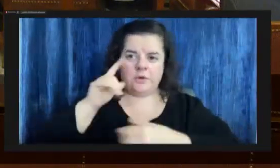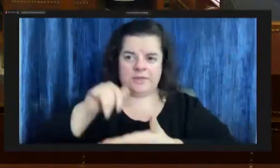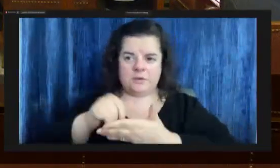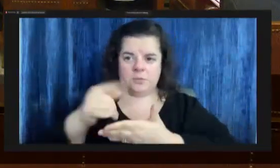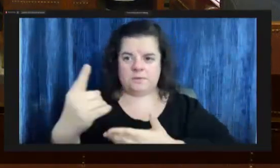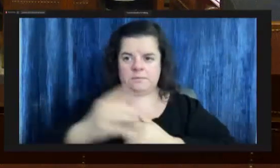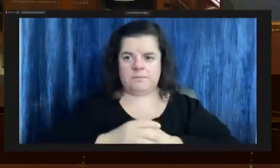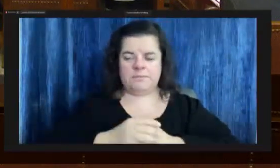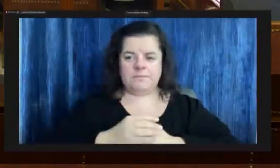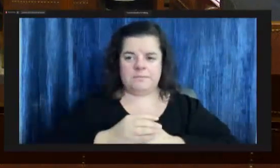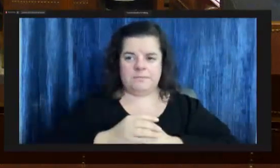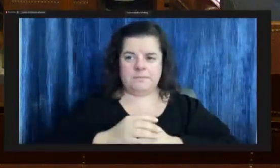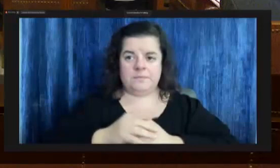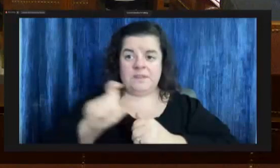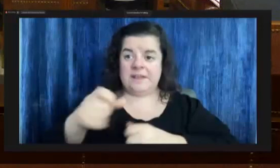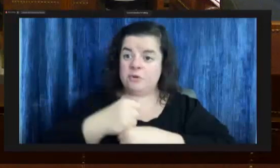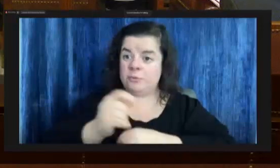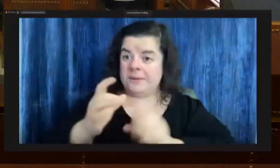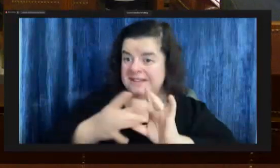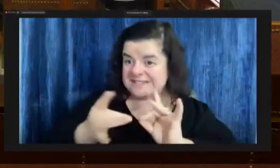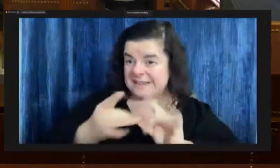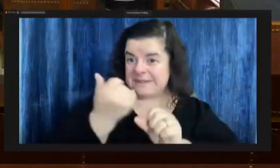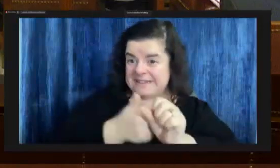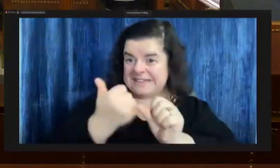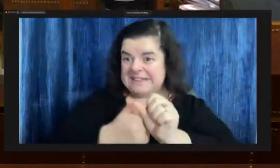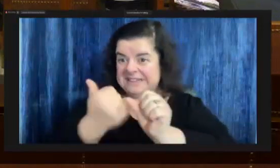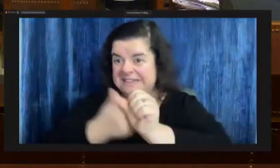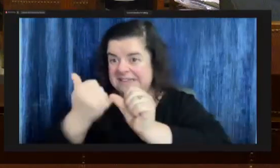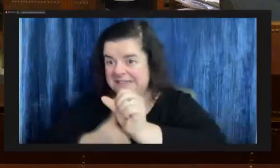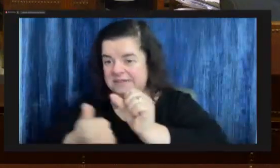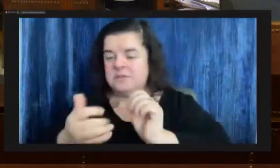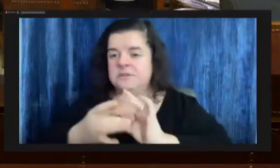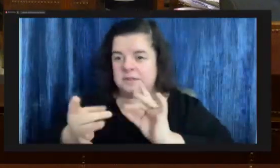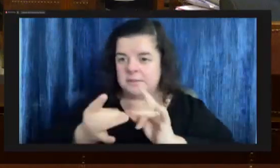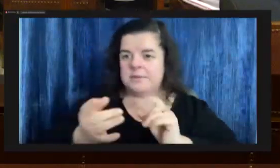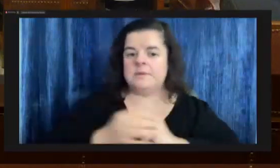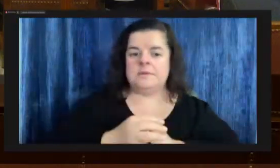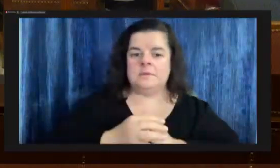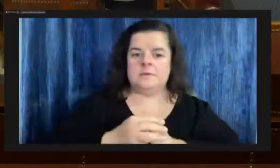Do we have to make statements each? Should we each make a statement?